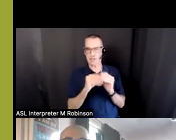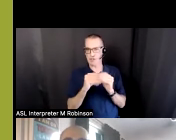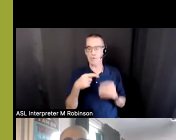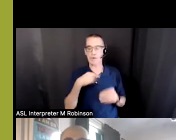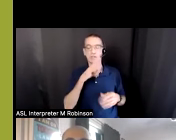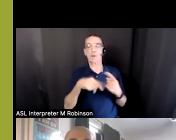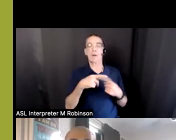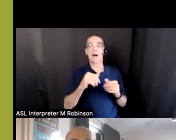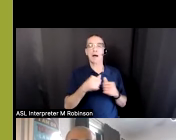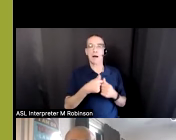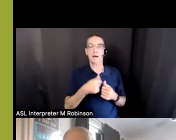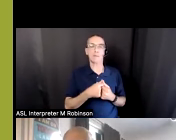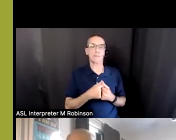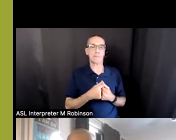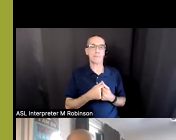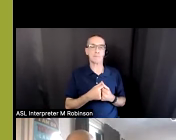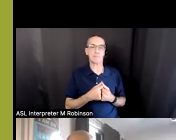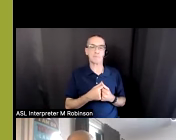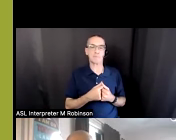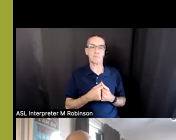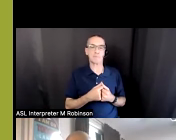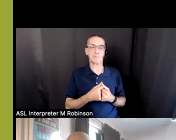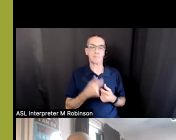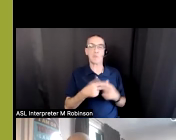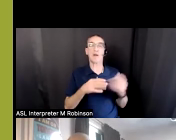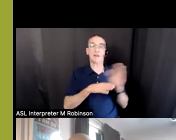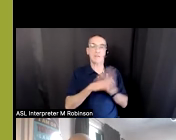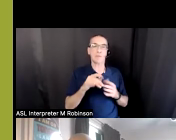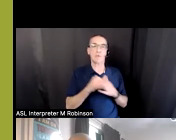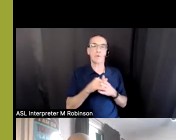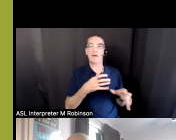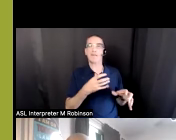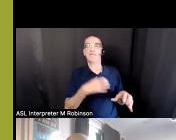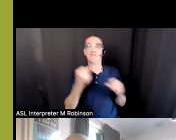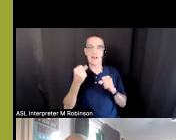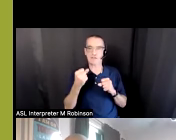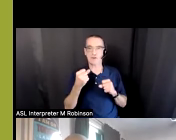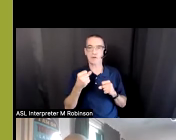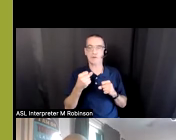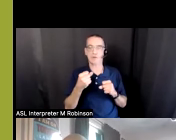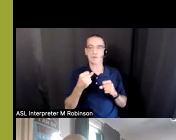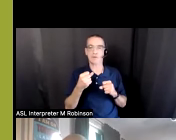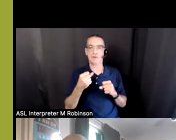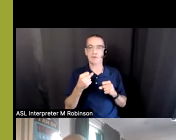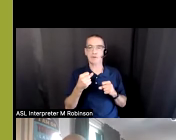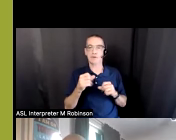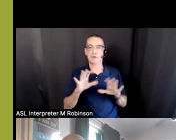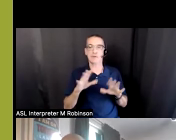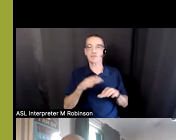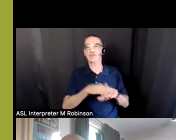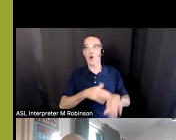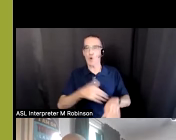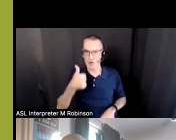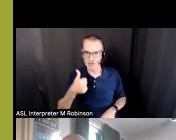about how the limbic system develops way faster than, or slower than